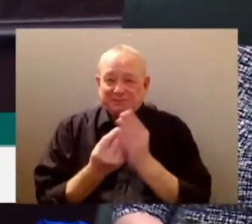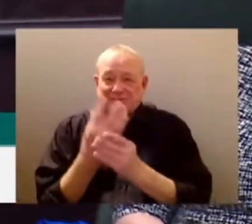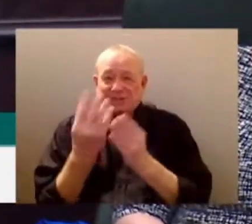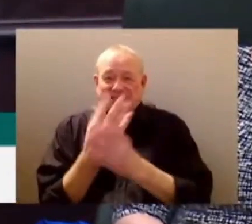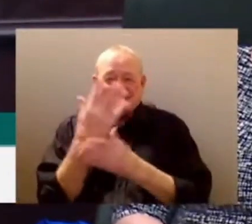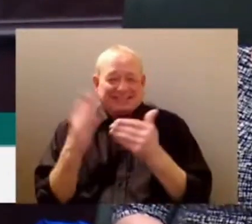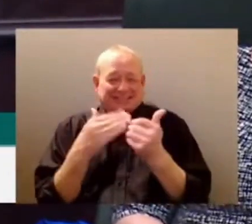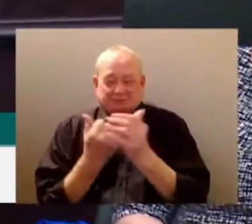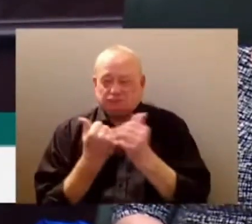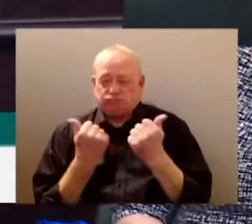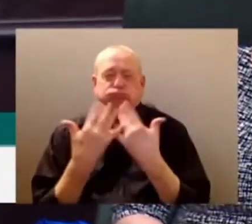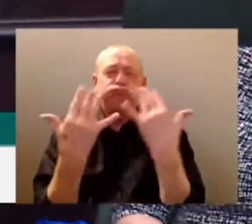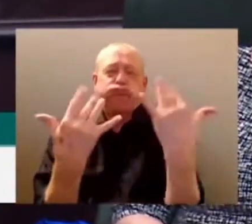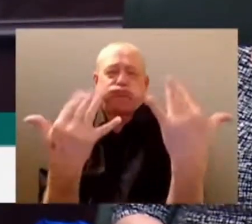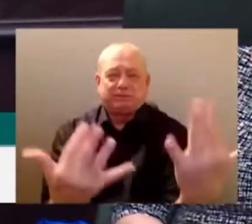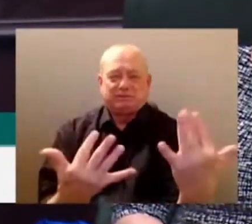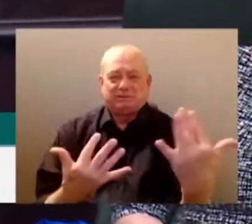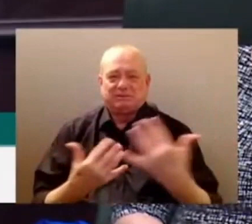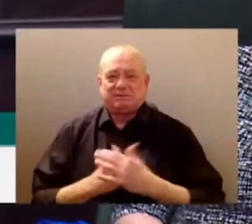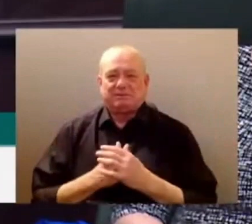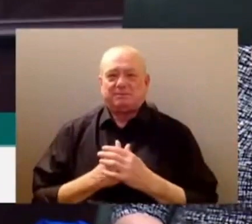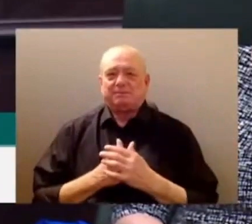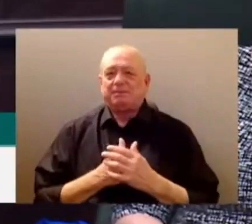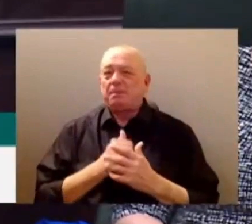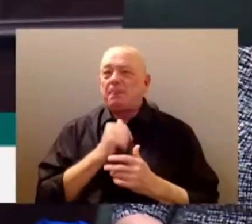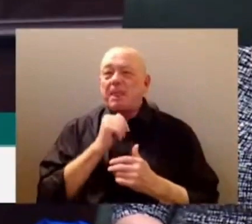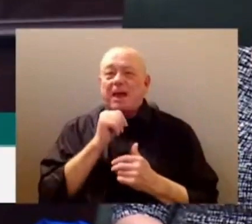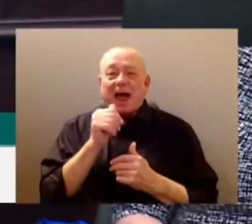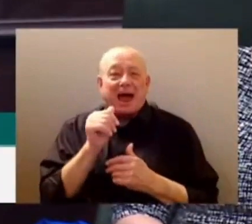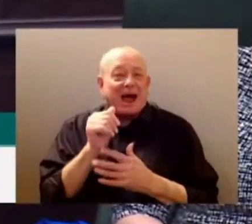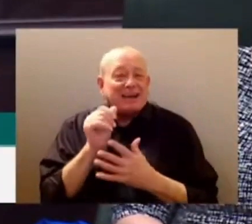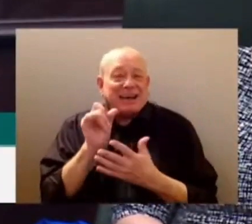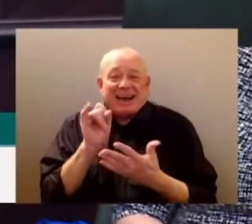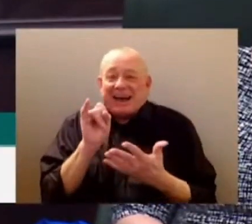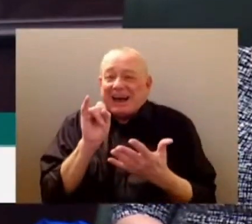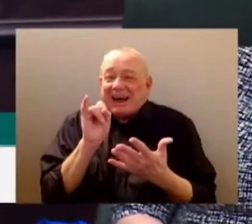matter of if a devastating wildfire hits Banff-Kananaskis, it's a matter of when.